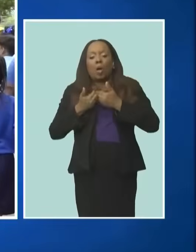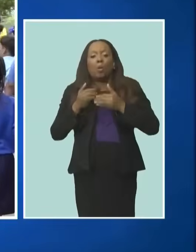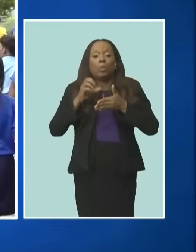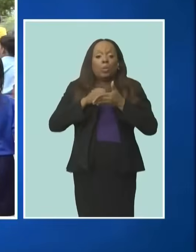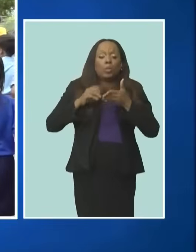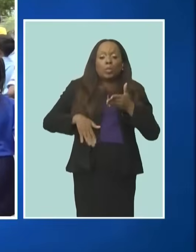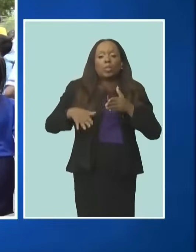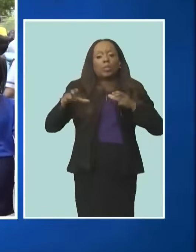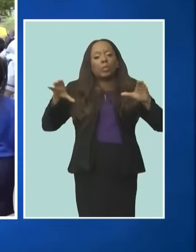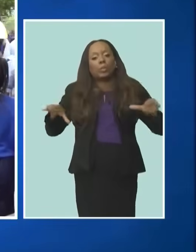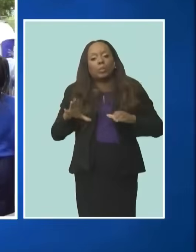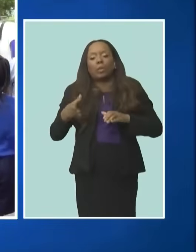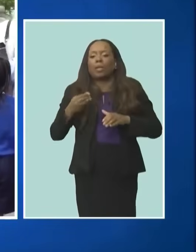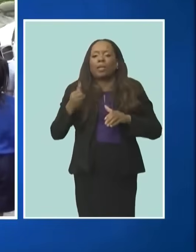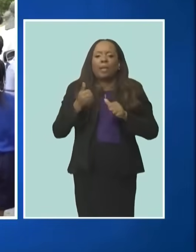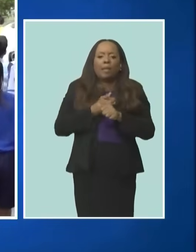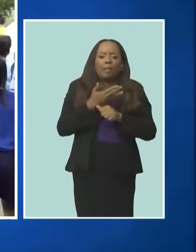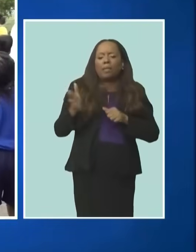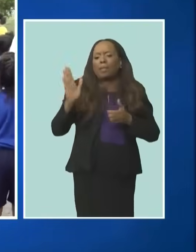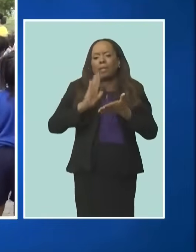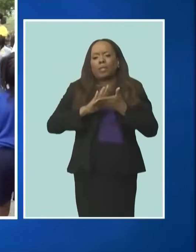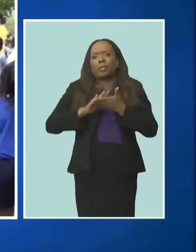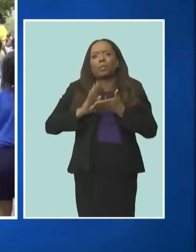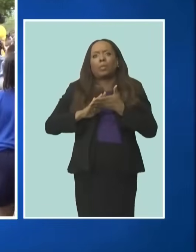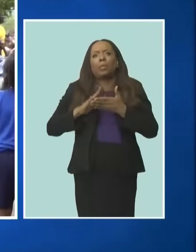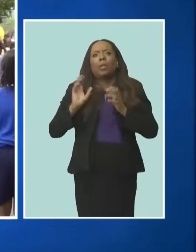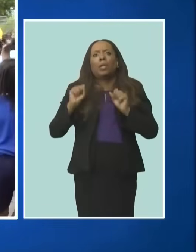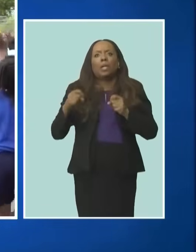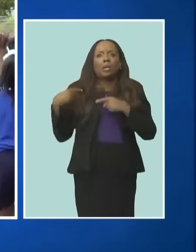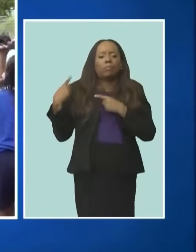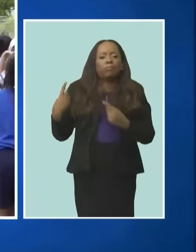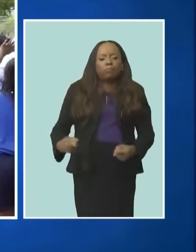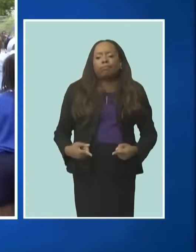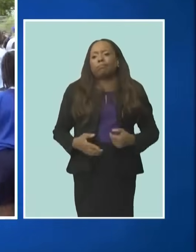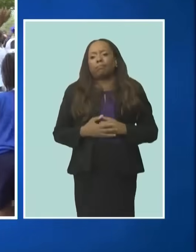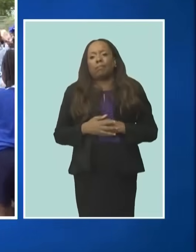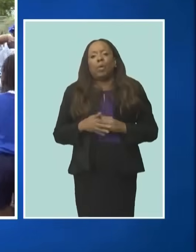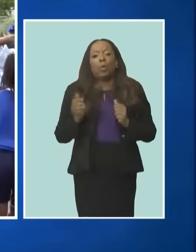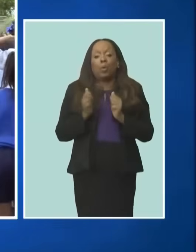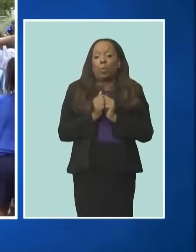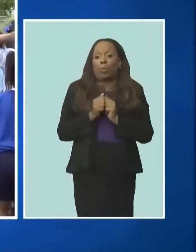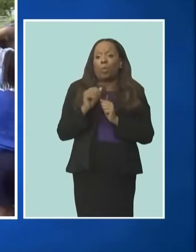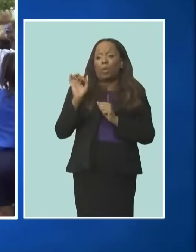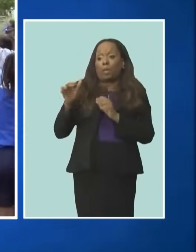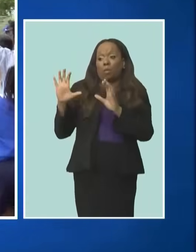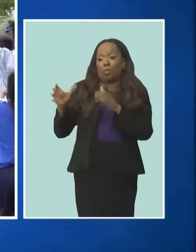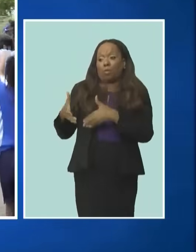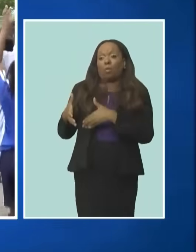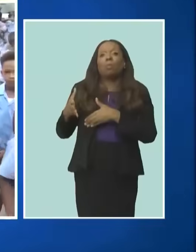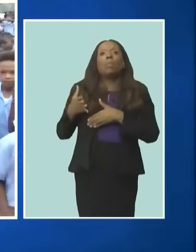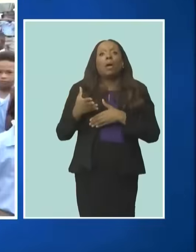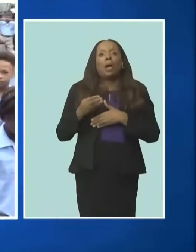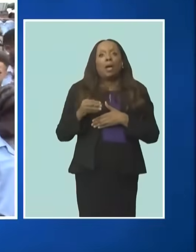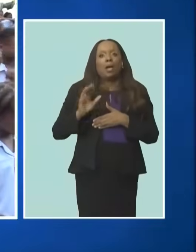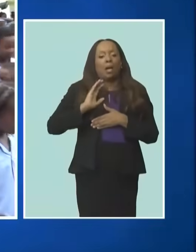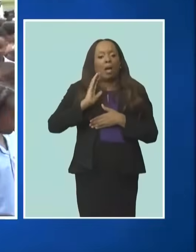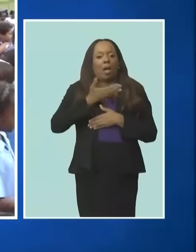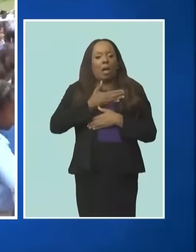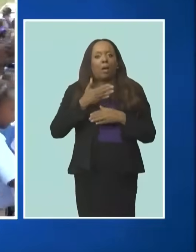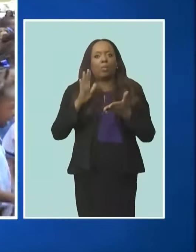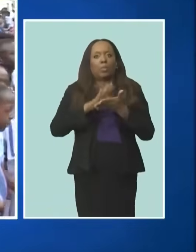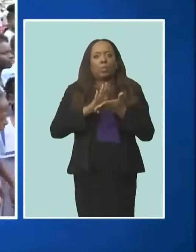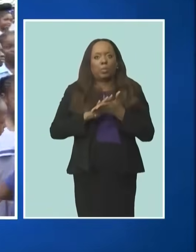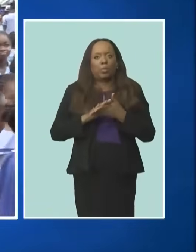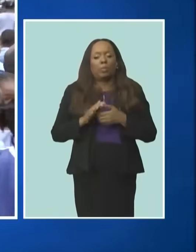do throughout this school year in connection with the Ashley Lashley Foundation and the EcoFit Youth. Foundation founder